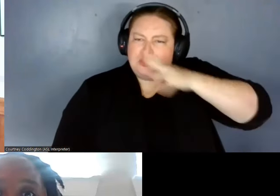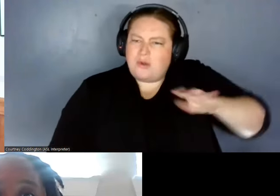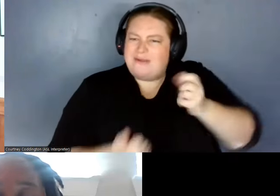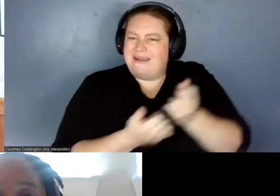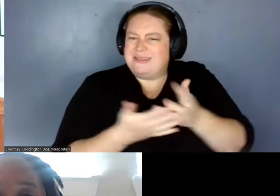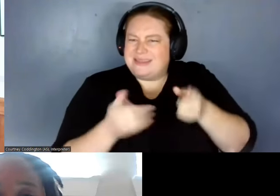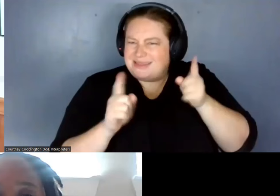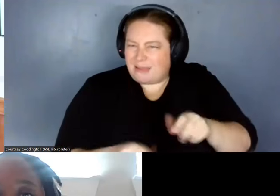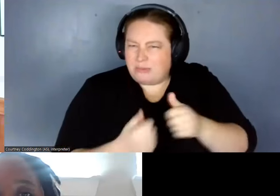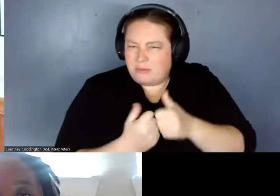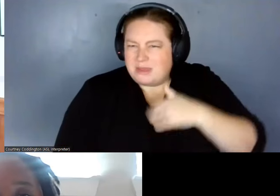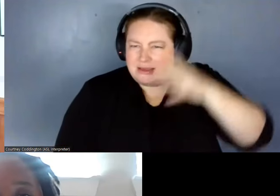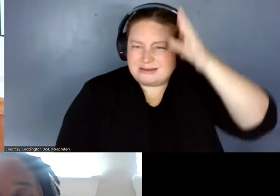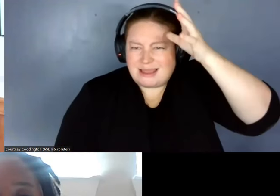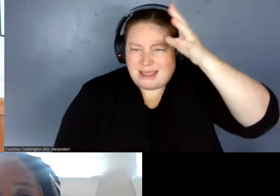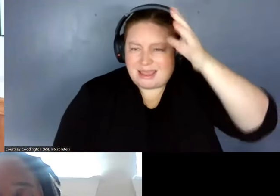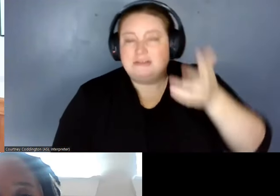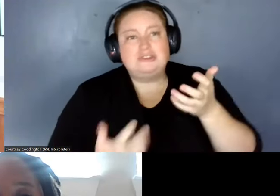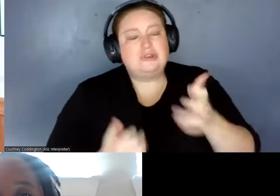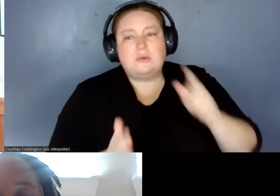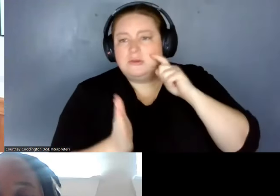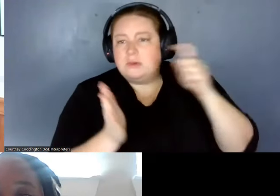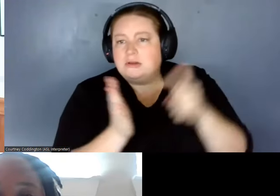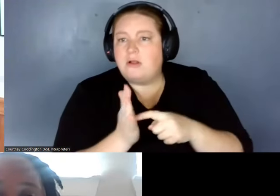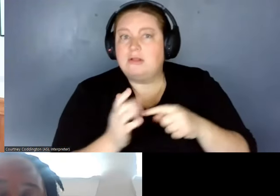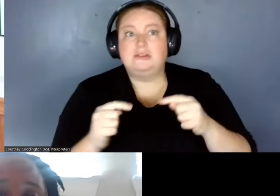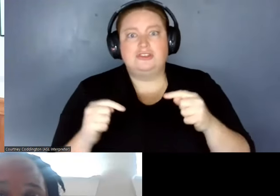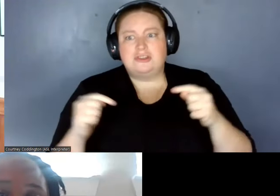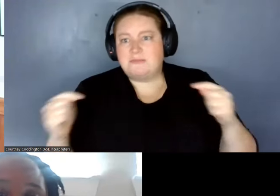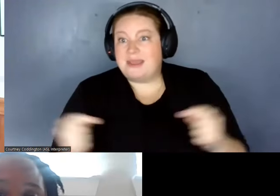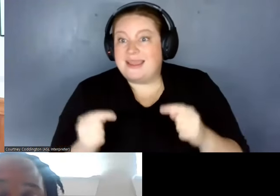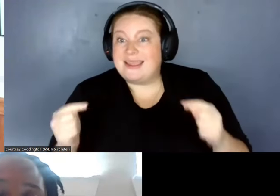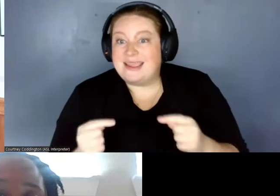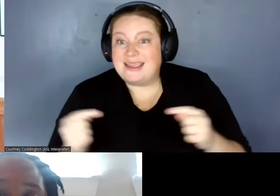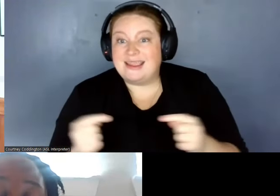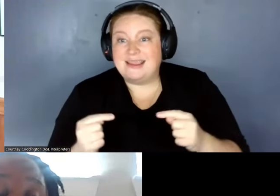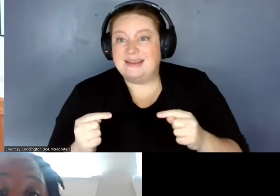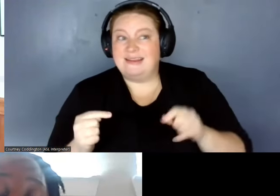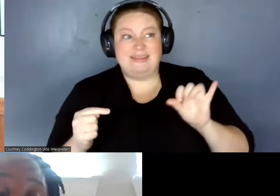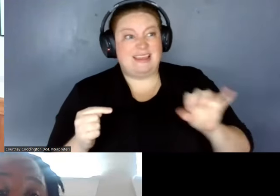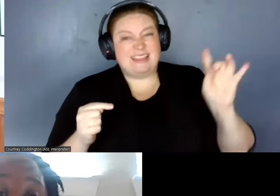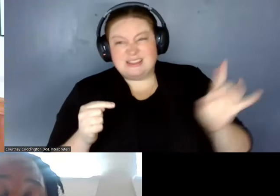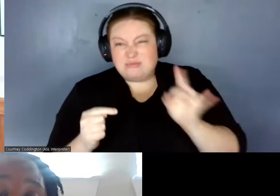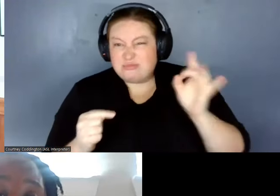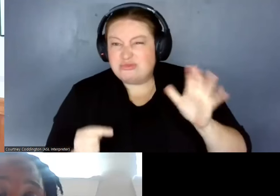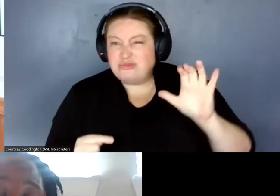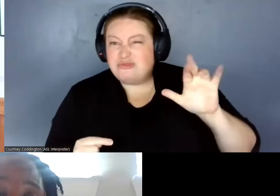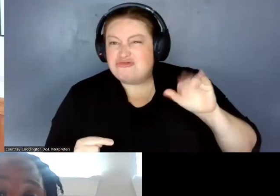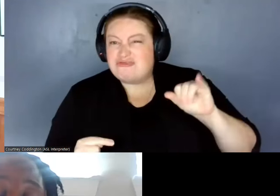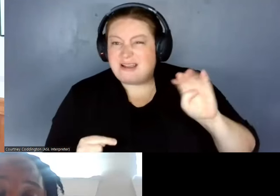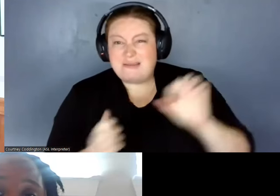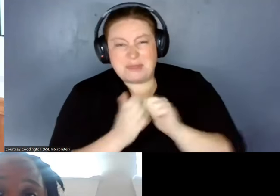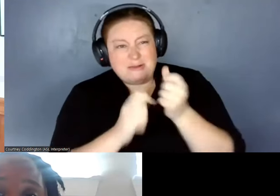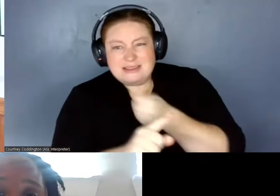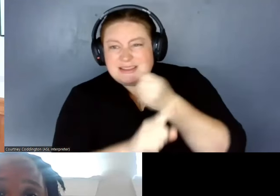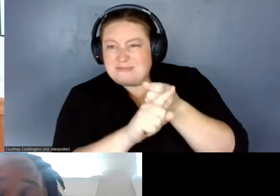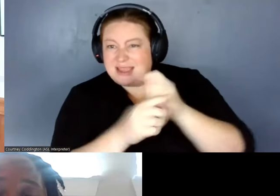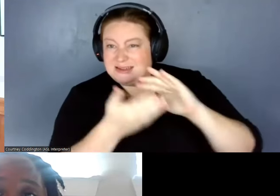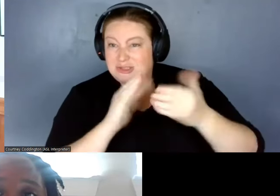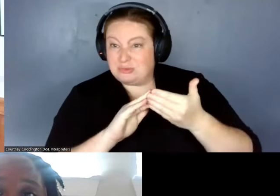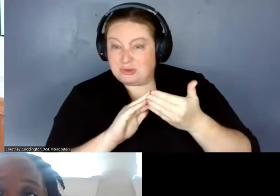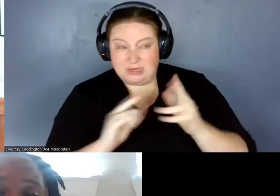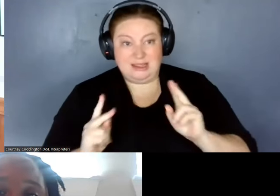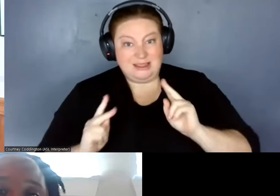want to acknowledge the pain that this brutal crime has affected the community. There are people there